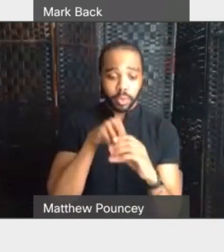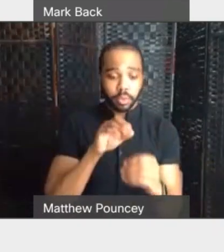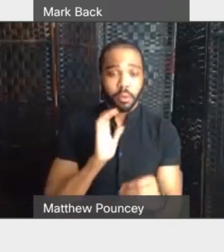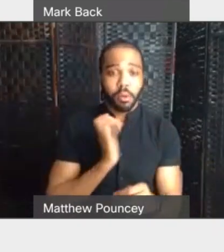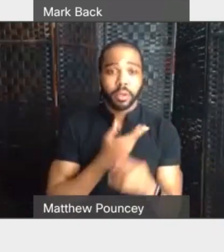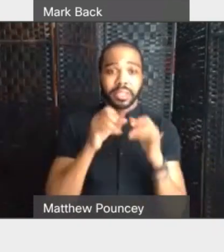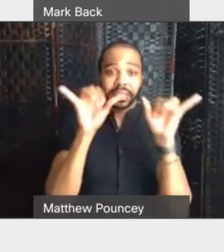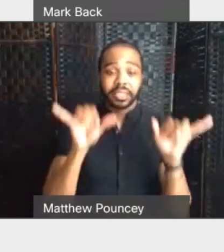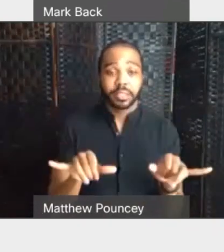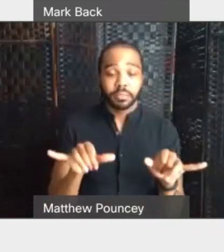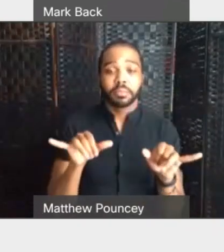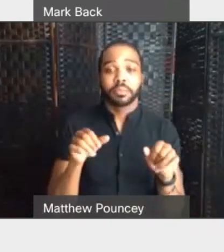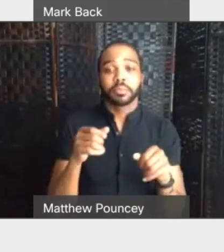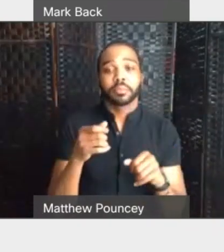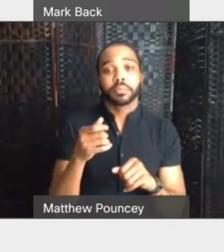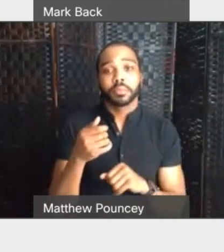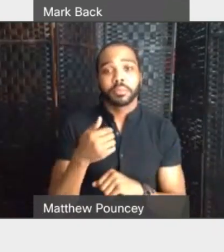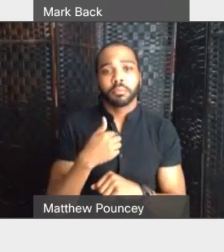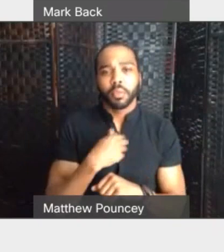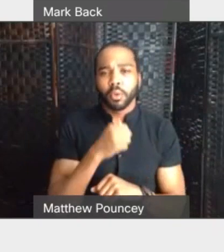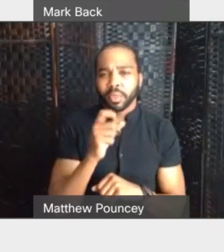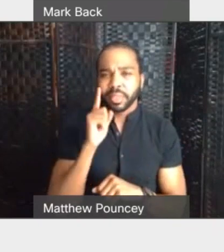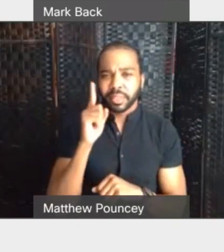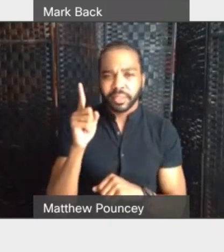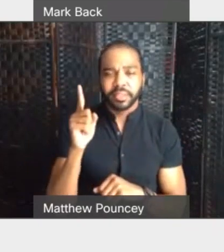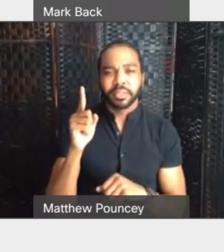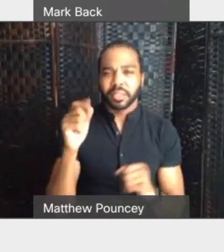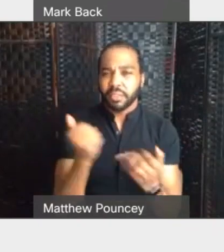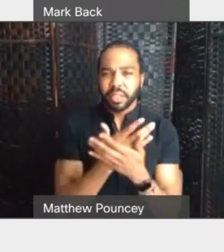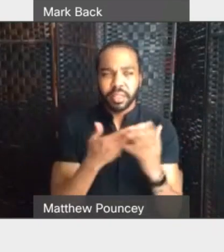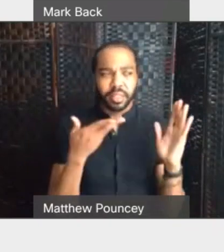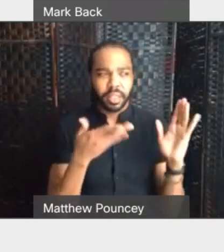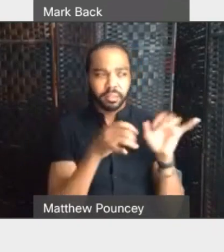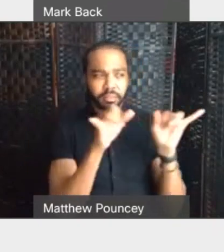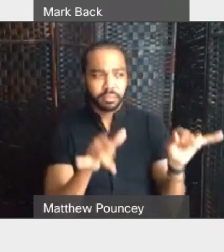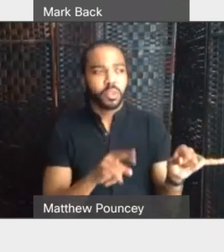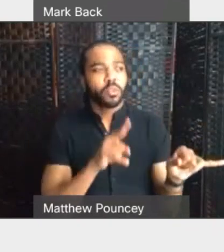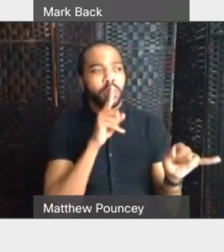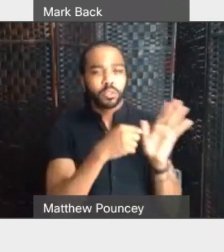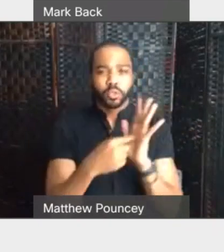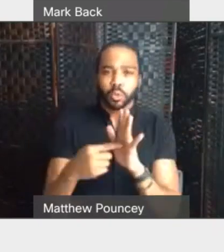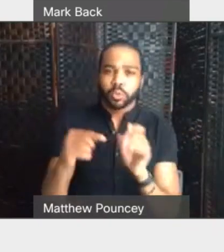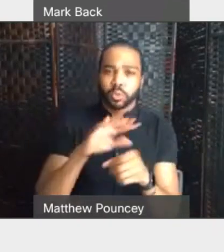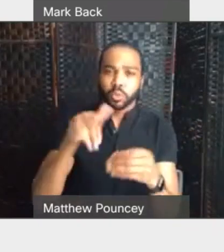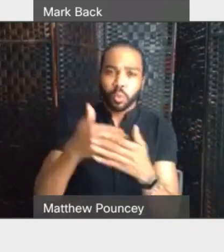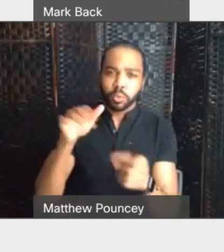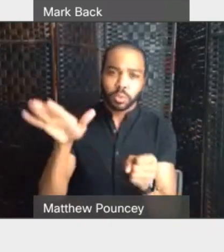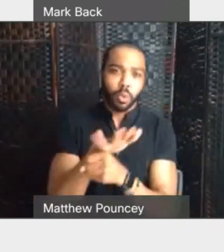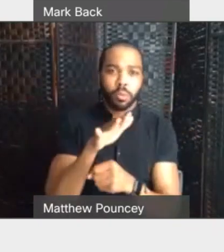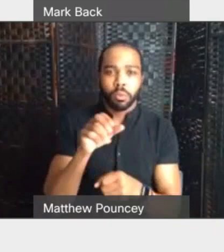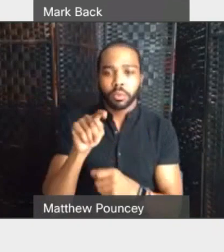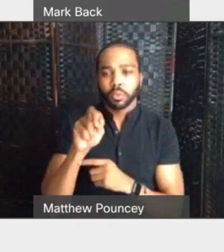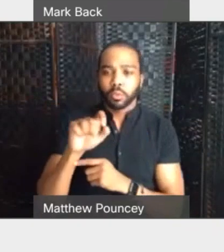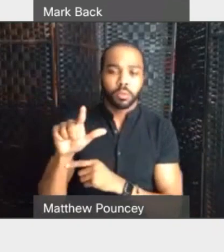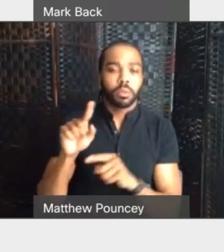system, which I don't think fully and accurately reflects the total, uh, the